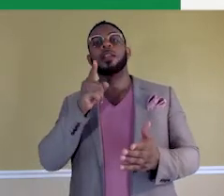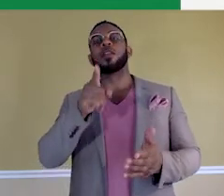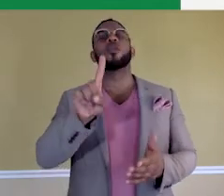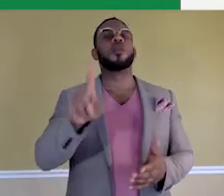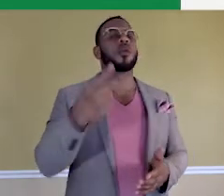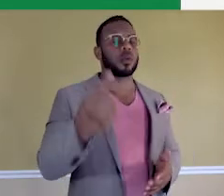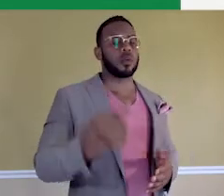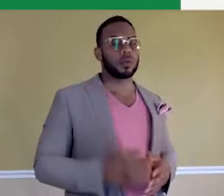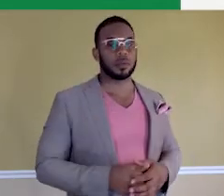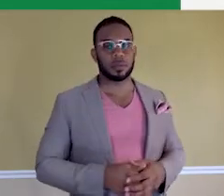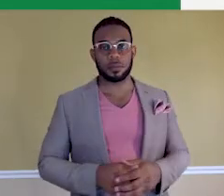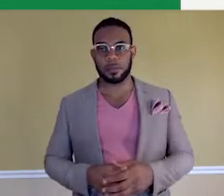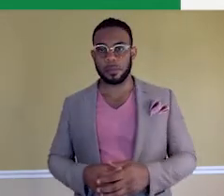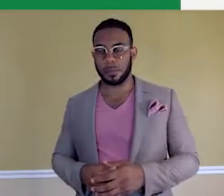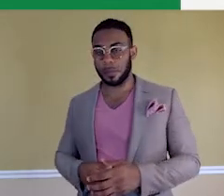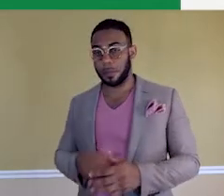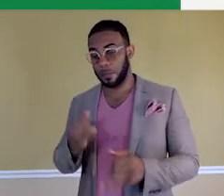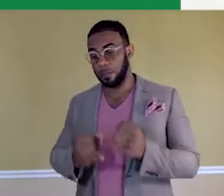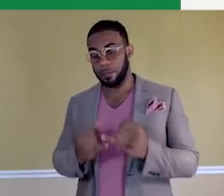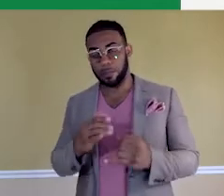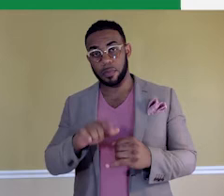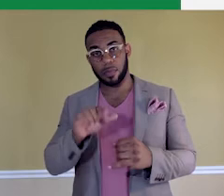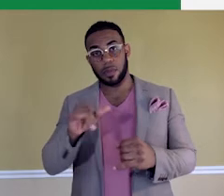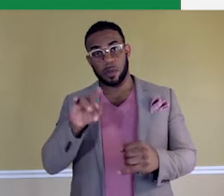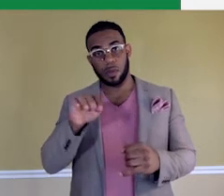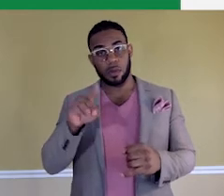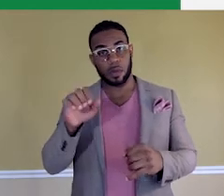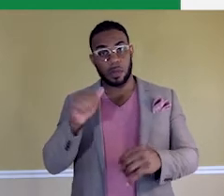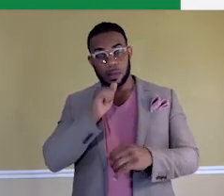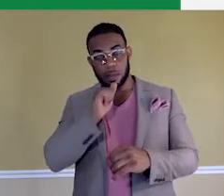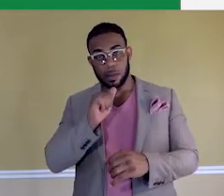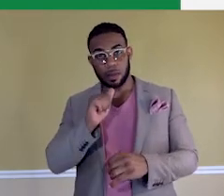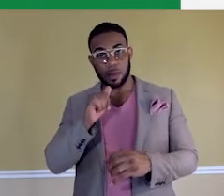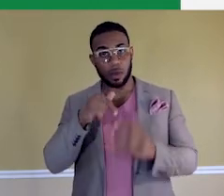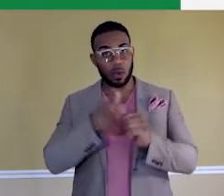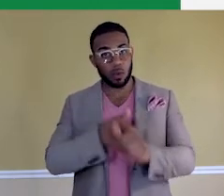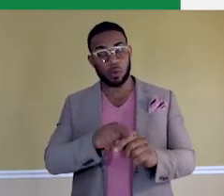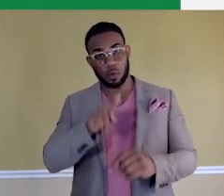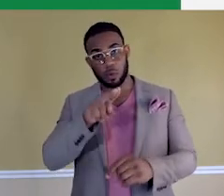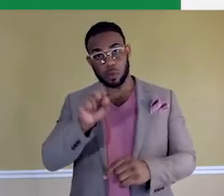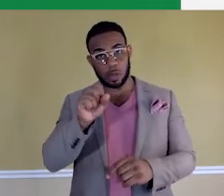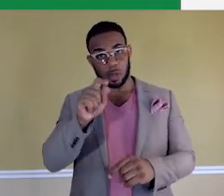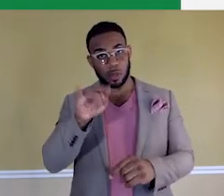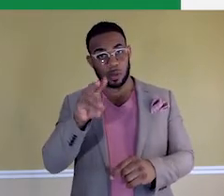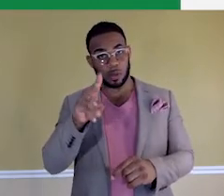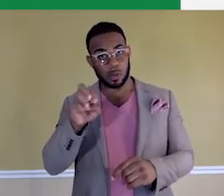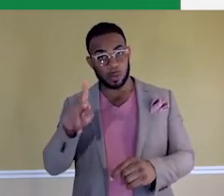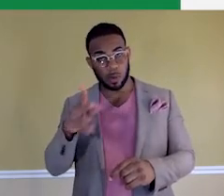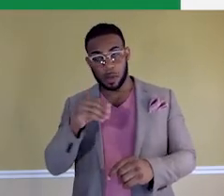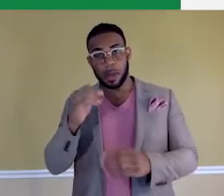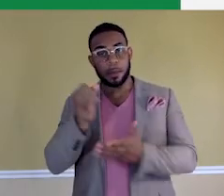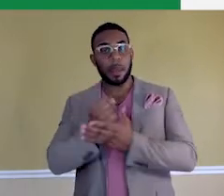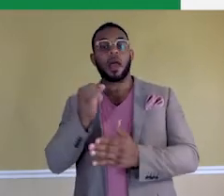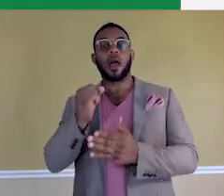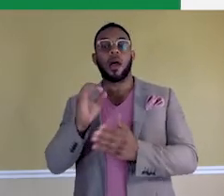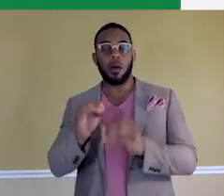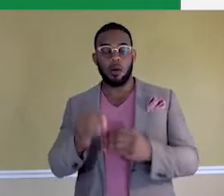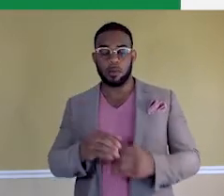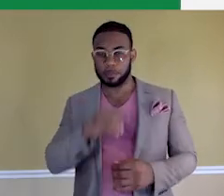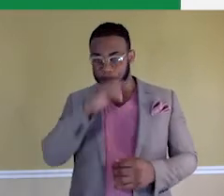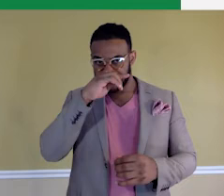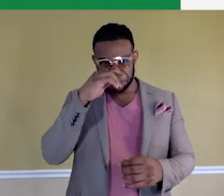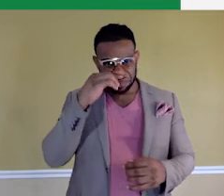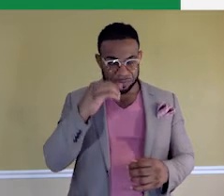and this is you alone. The last thing on the list are trade secrets. According to the United States Trademark and Patent Office,